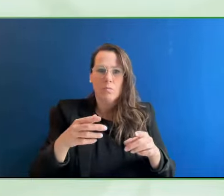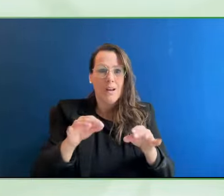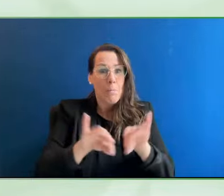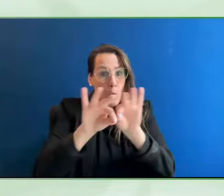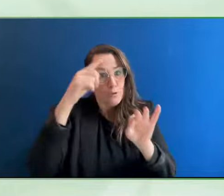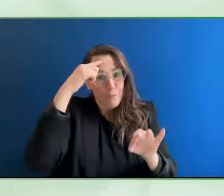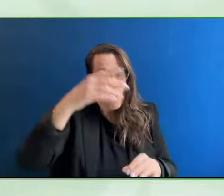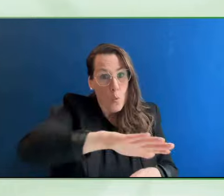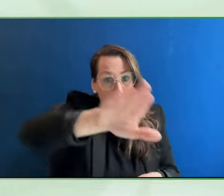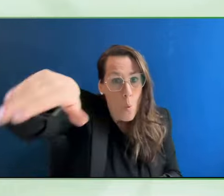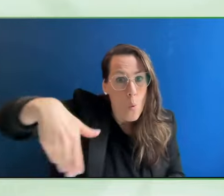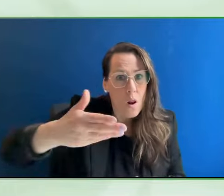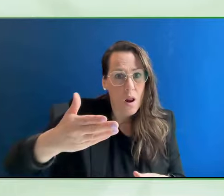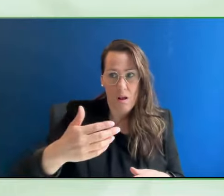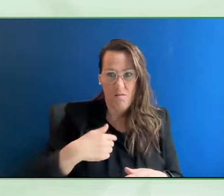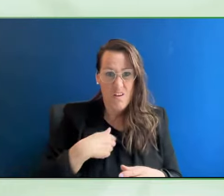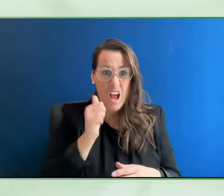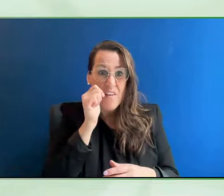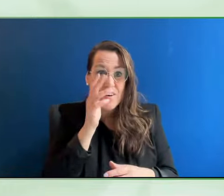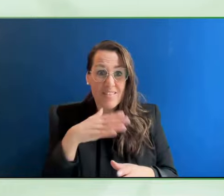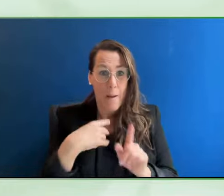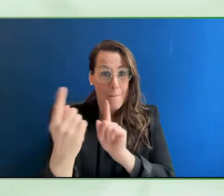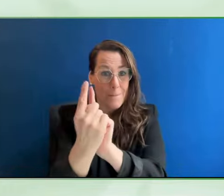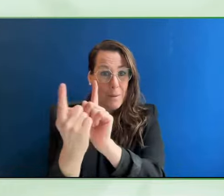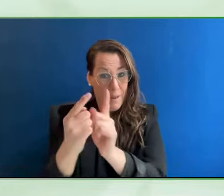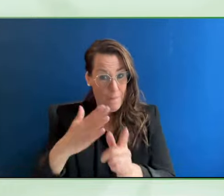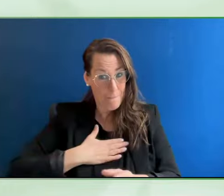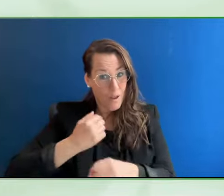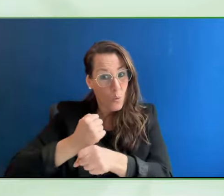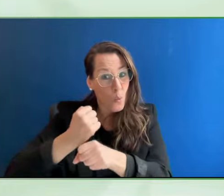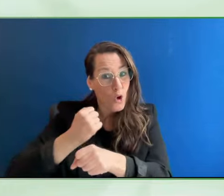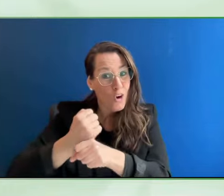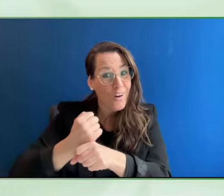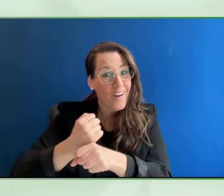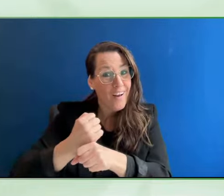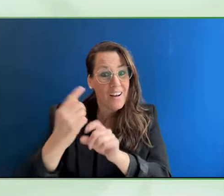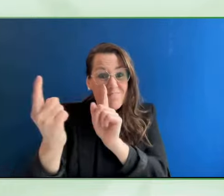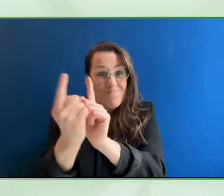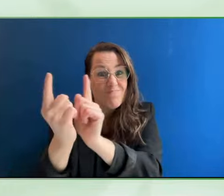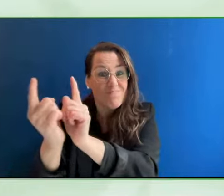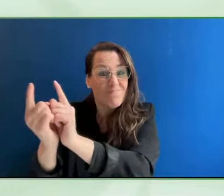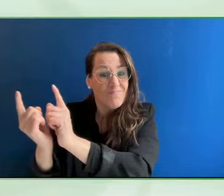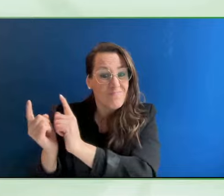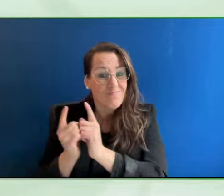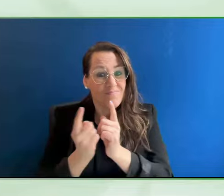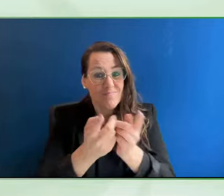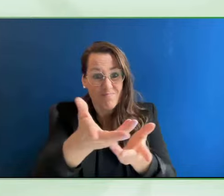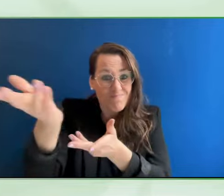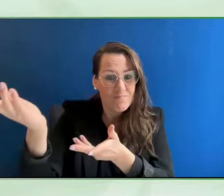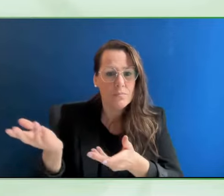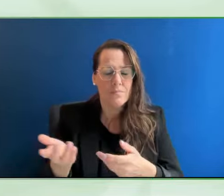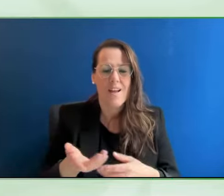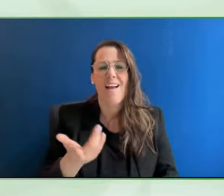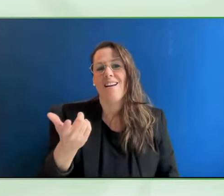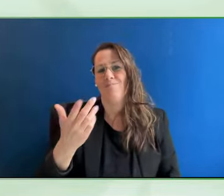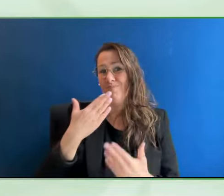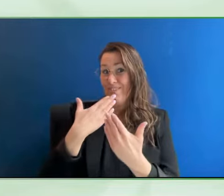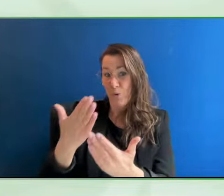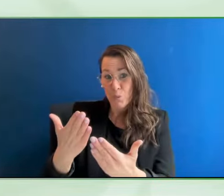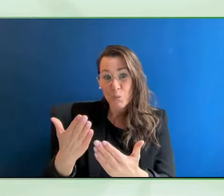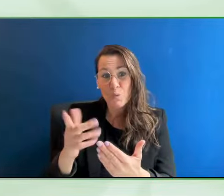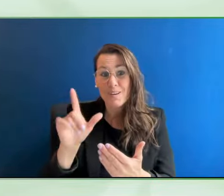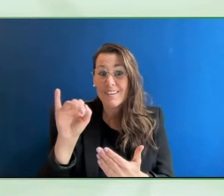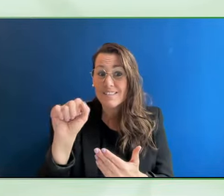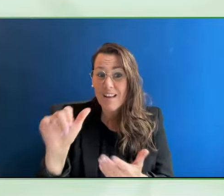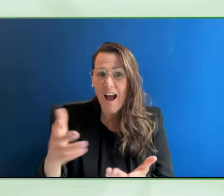accessibility of our programs in ORF since I think about 2 years. And yes, there's a big